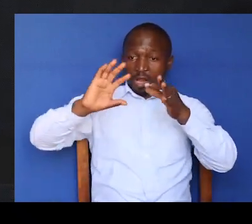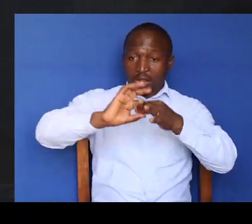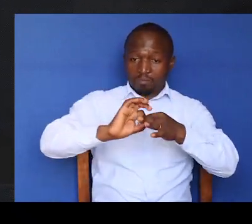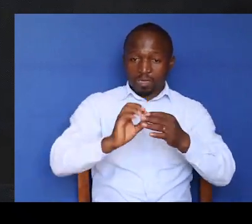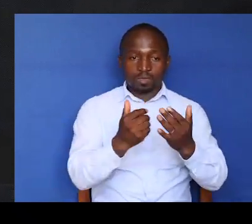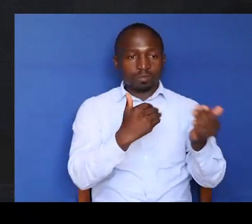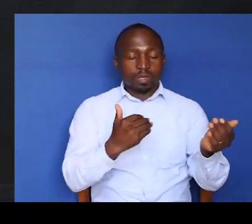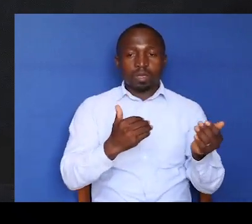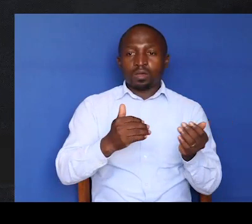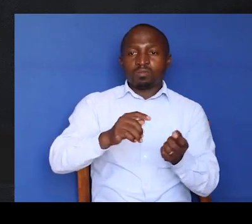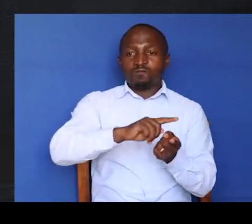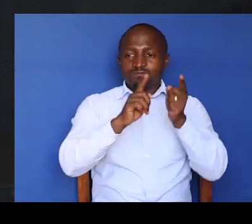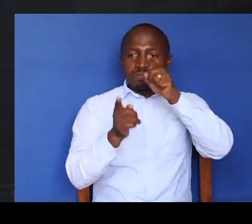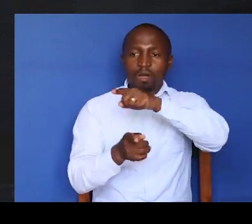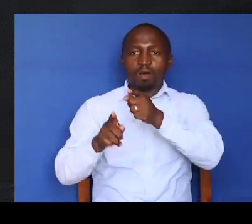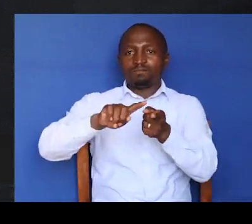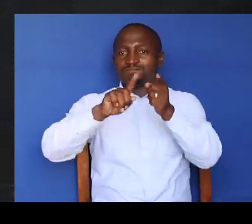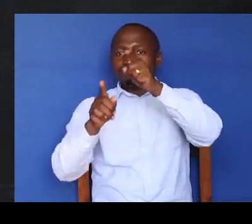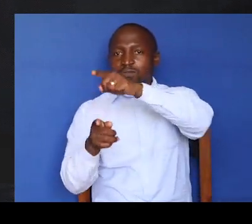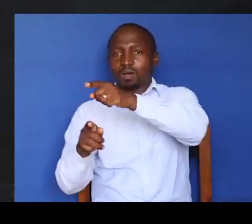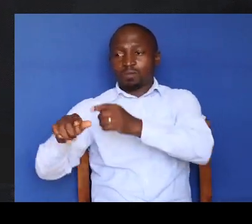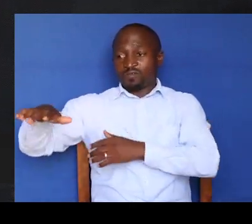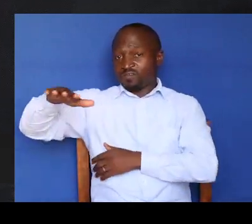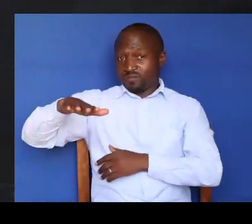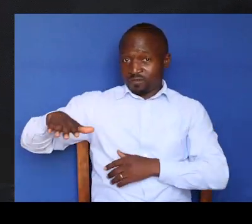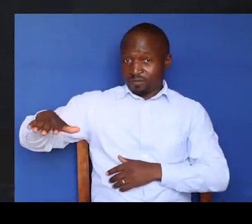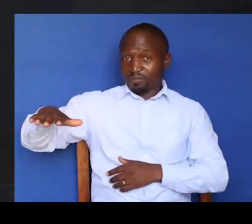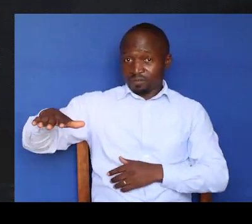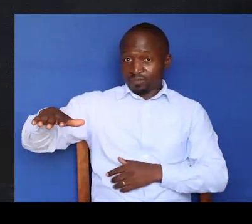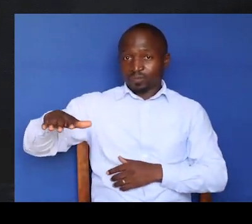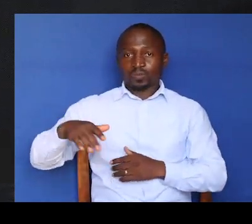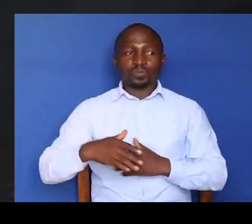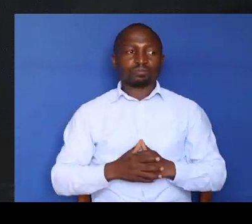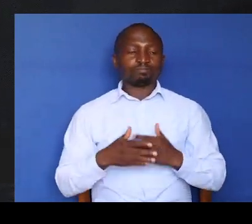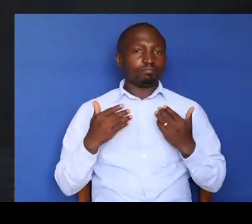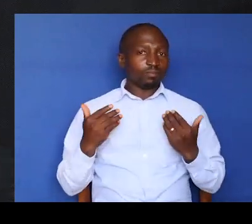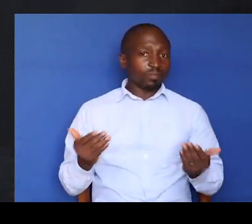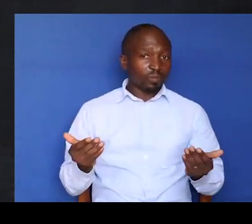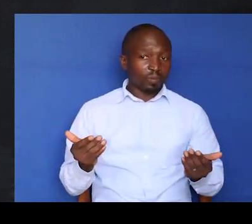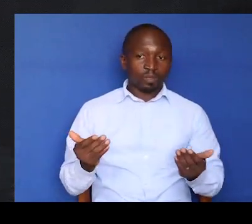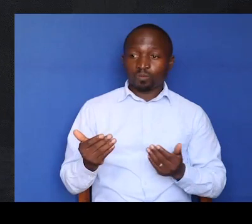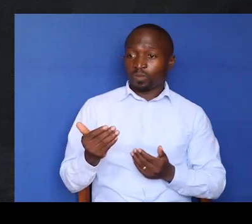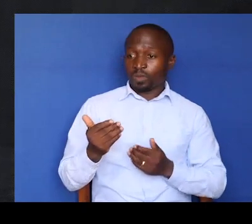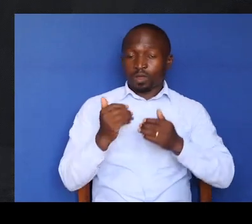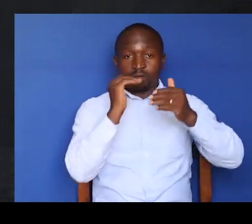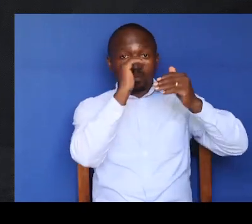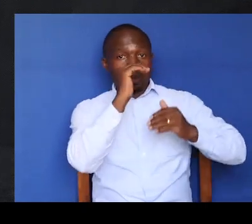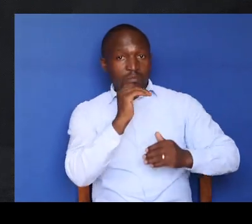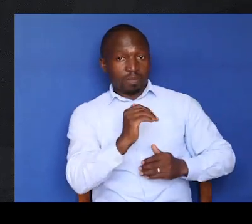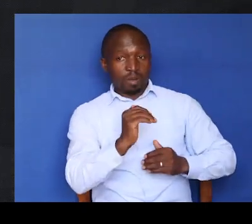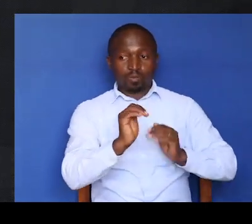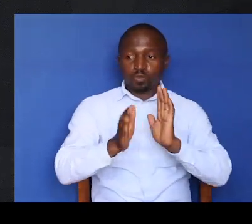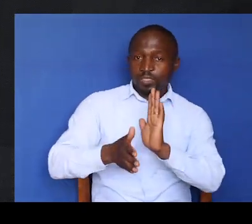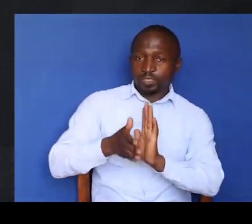how river rejuvenation makes evolution of landscape. By regarding the order we have there,